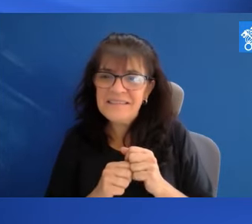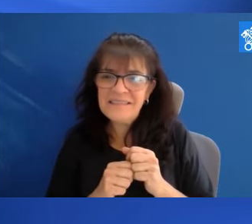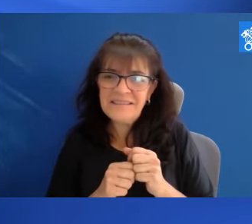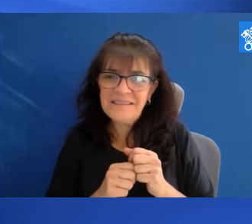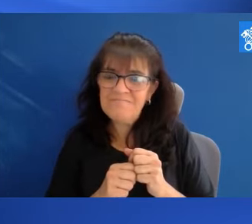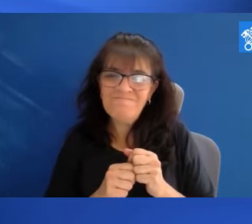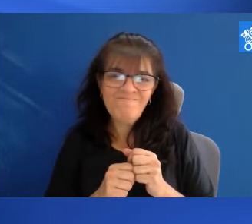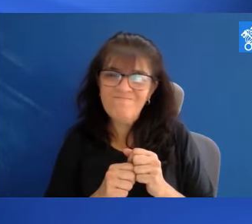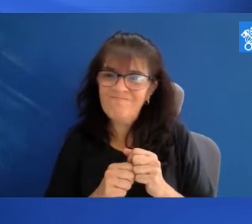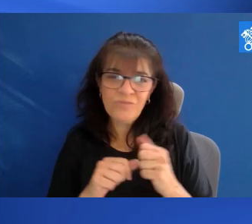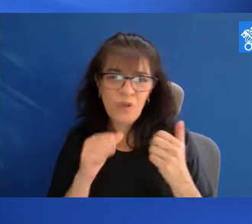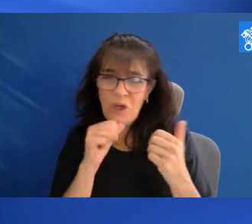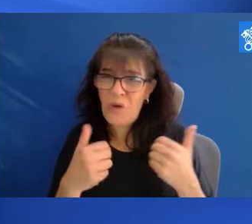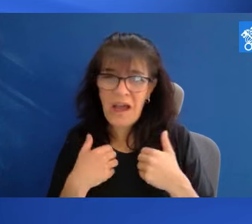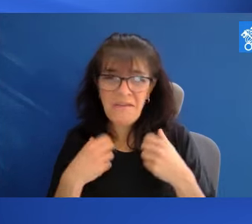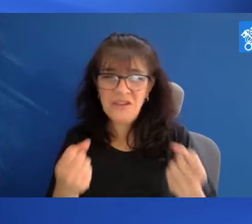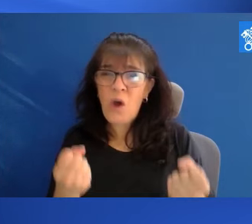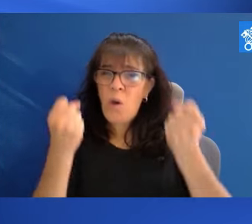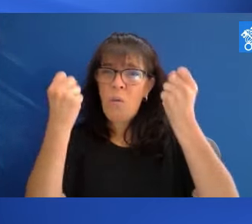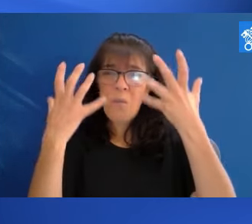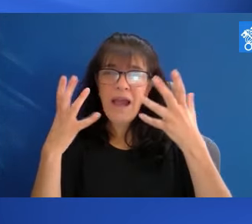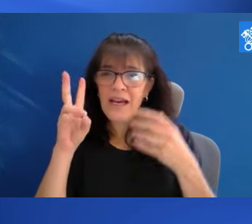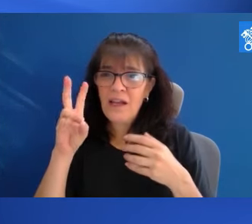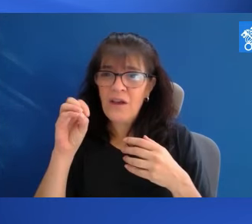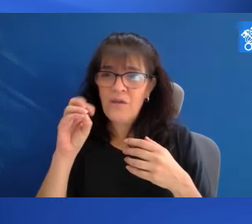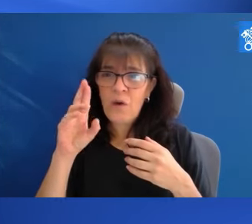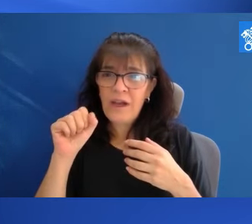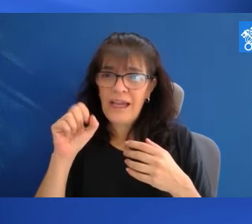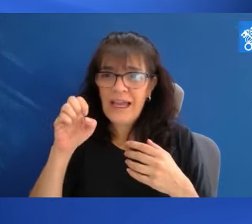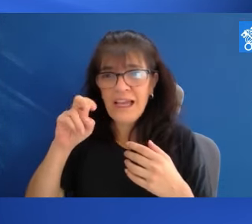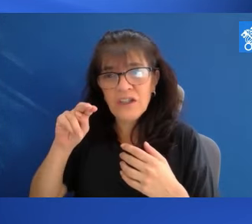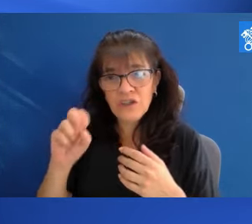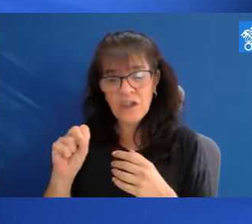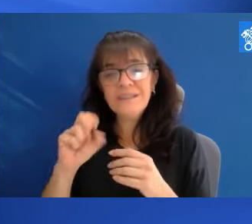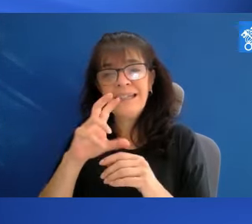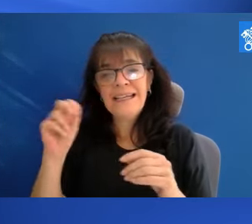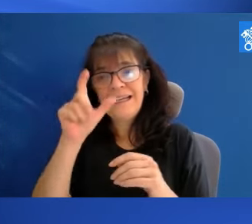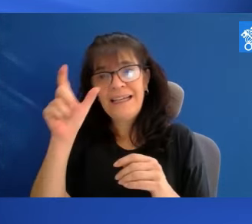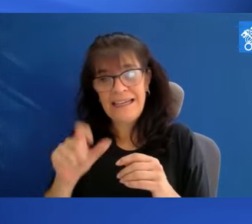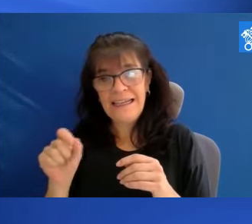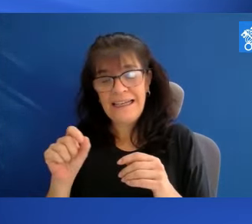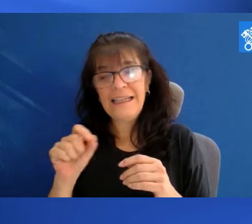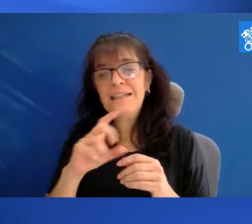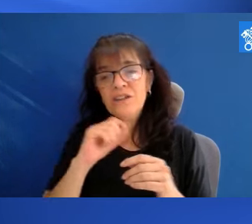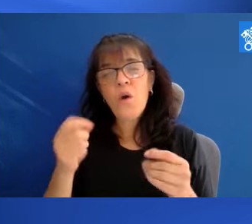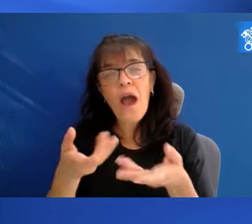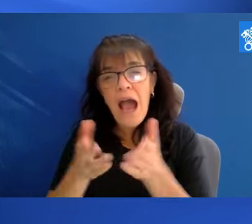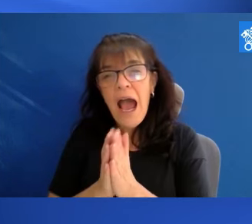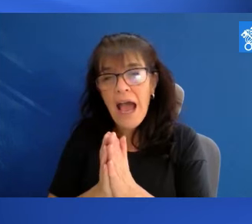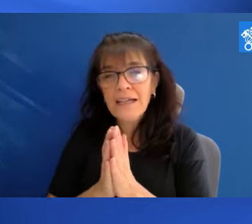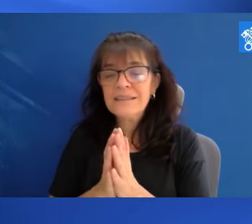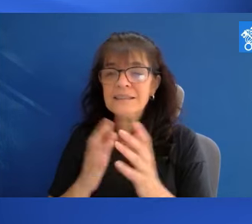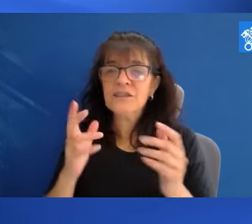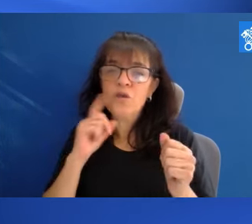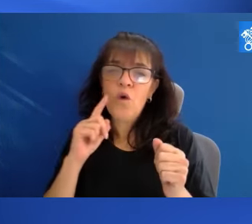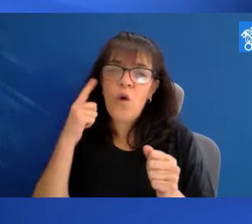There's a scarcity of vocations in Italy, so let's think and let's pray for vocations to the consecrated life.